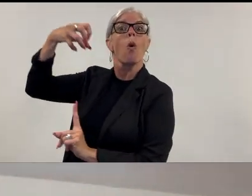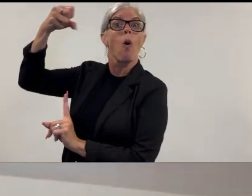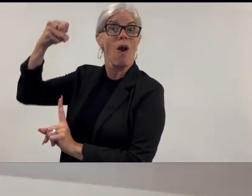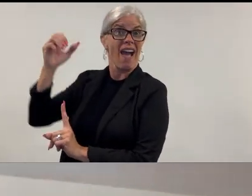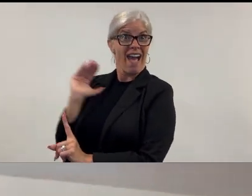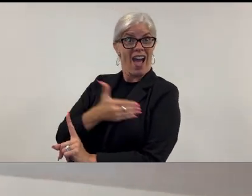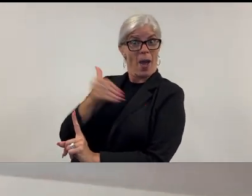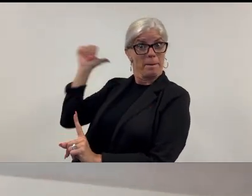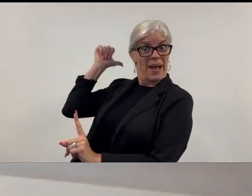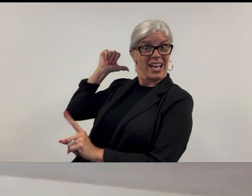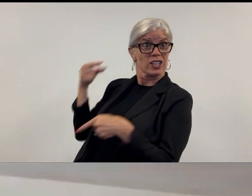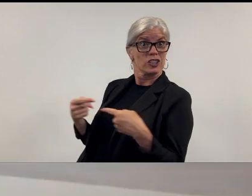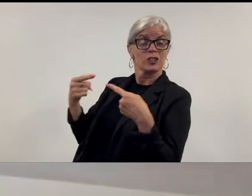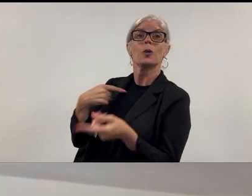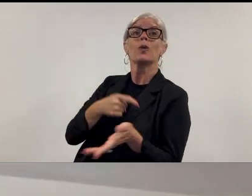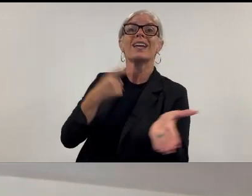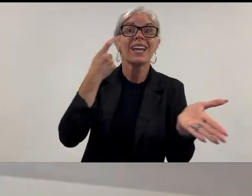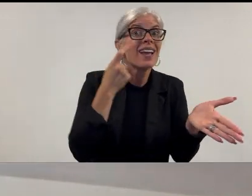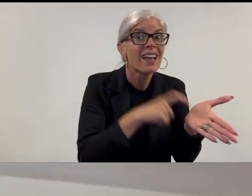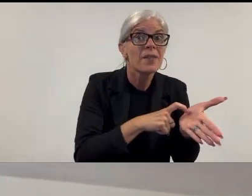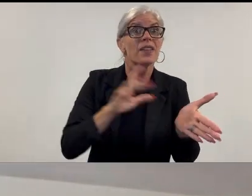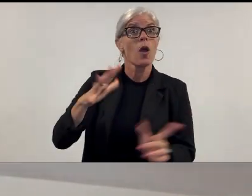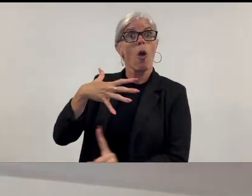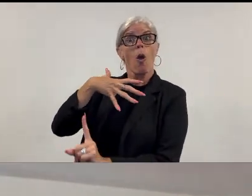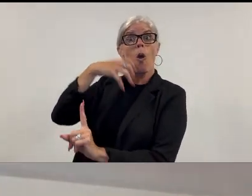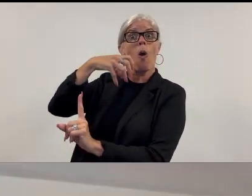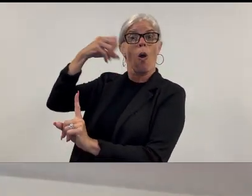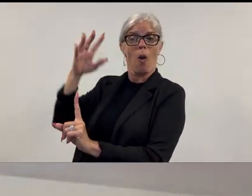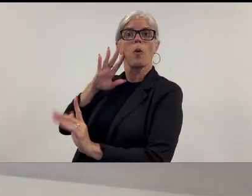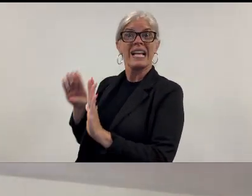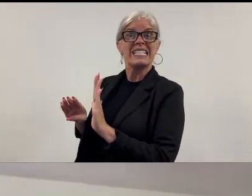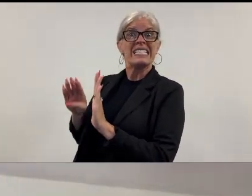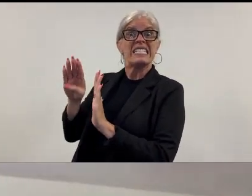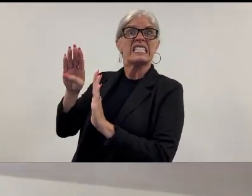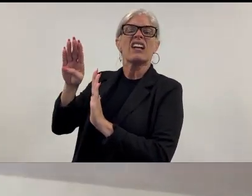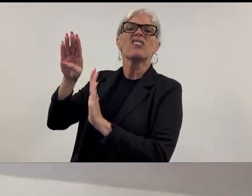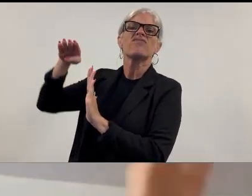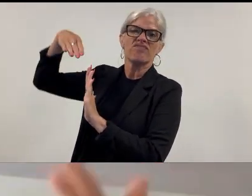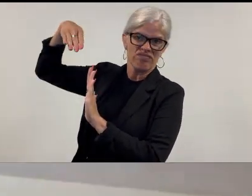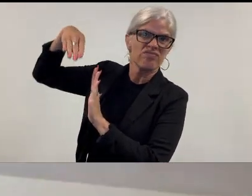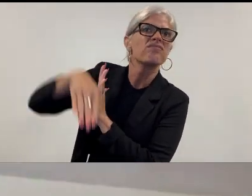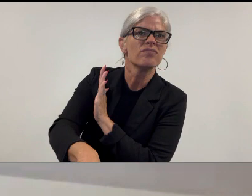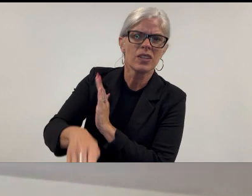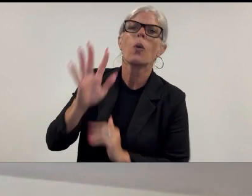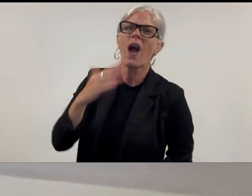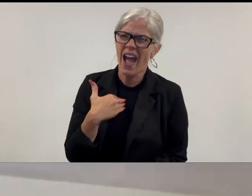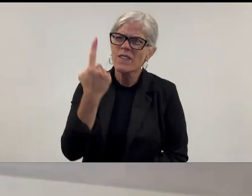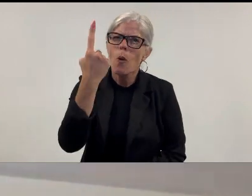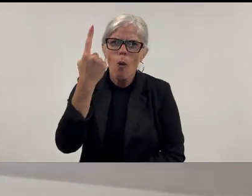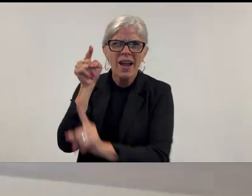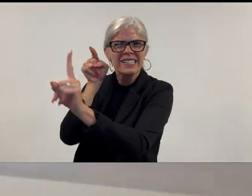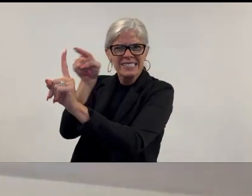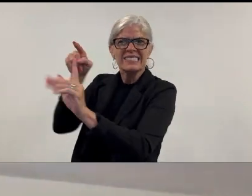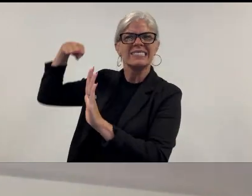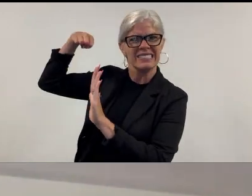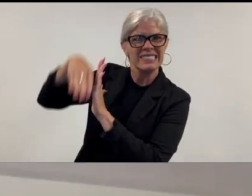of view. And then as we age with spinal cord injury, what we've seen, there is this big drop at